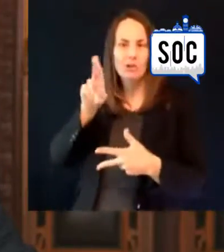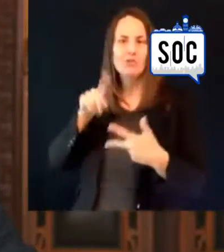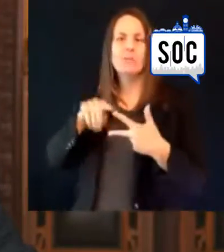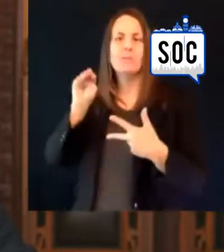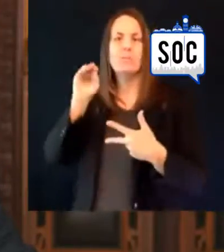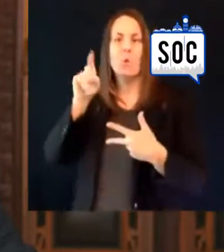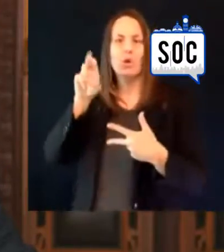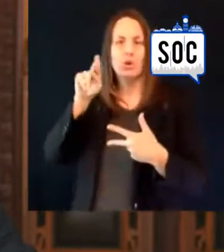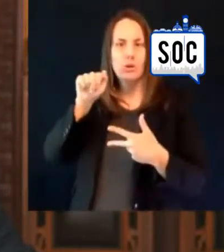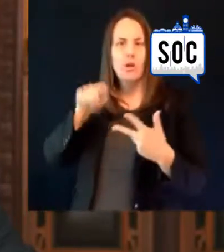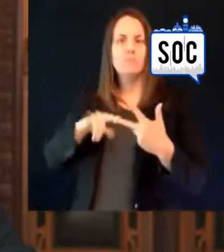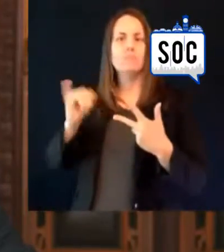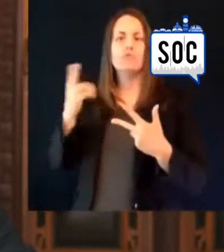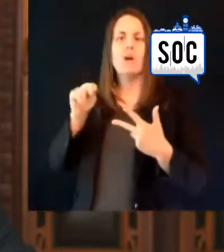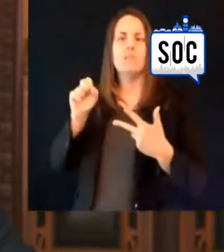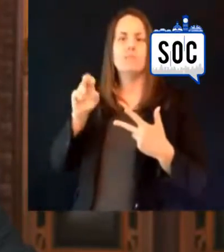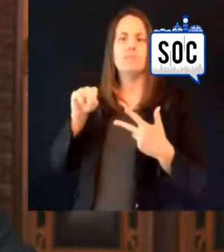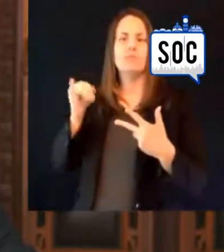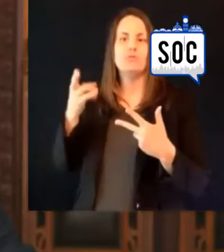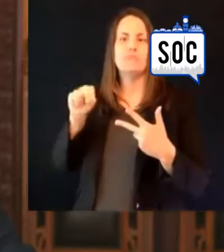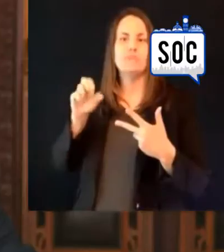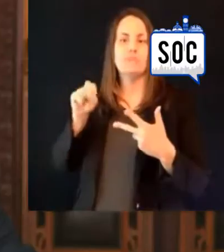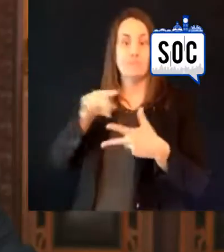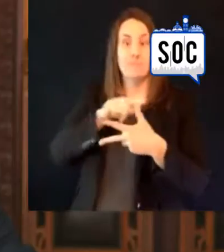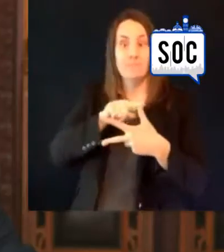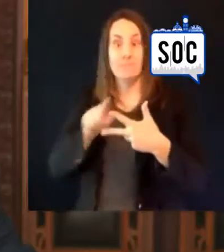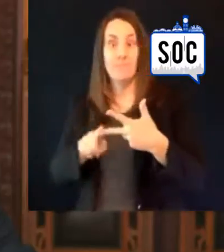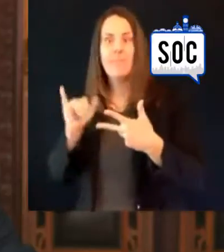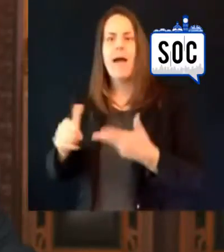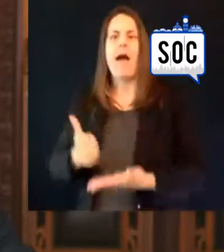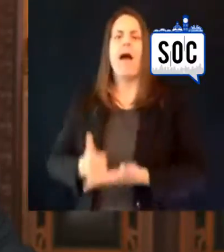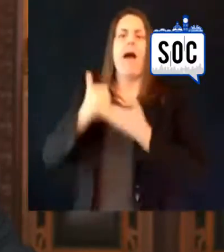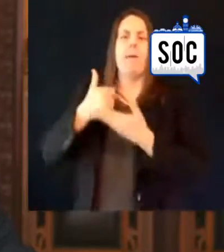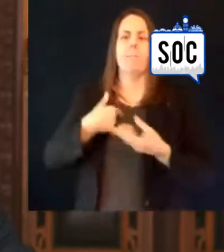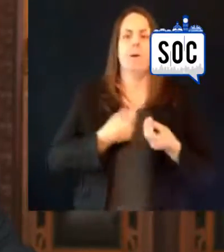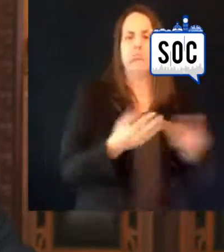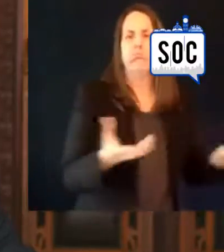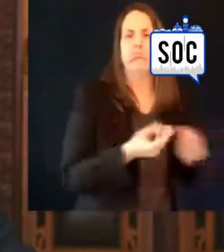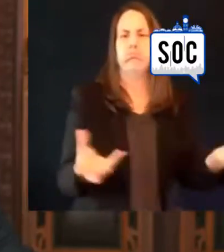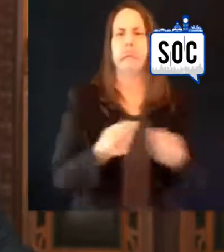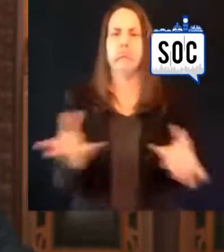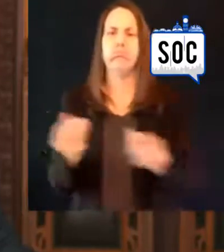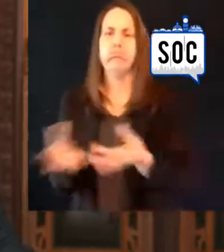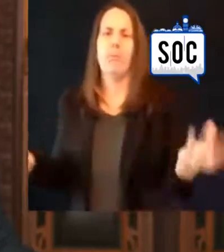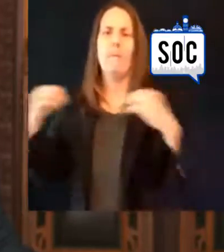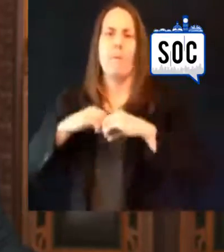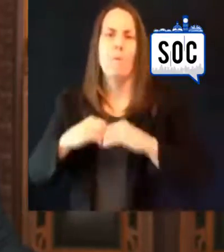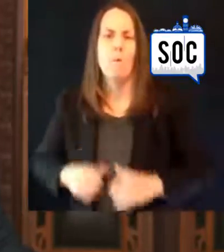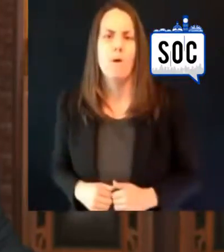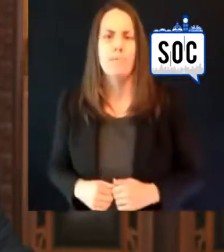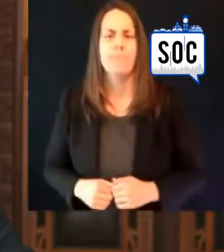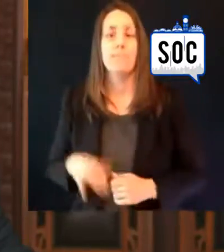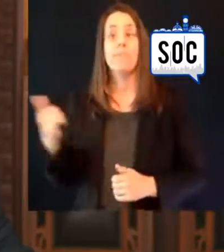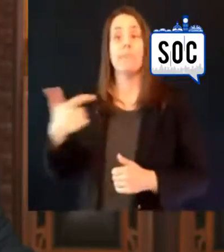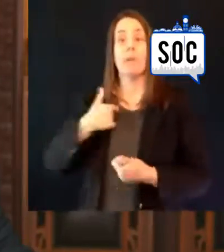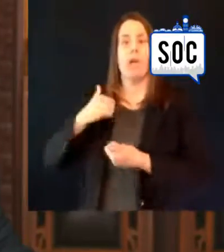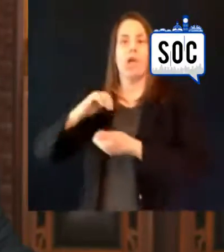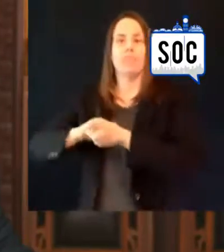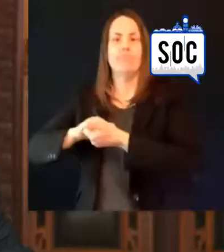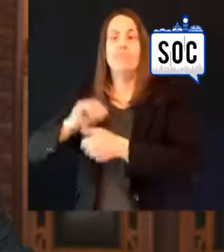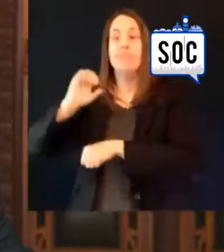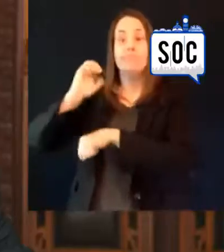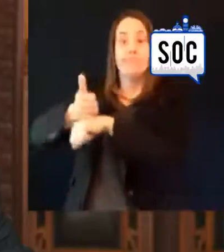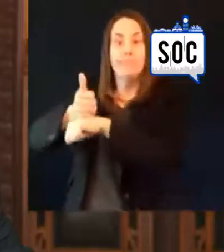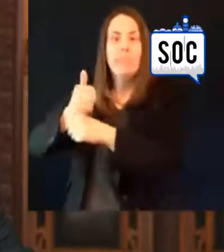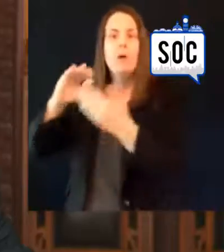infrastructure with our next community vaccination site opening in Wausau next week. Now, I visited vaccine sites from